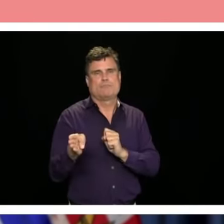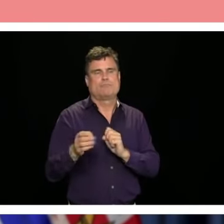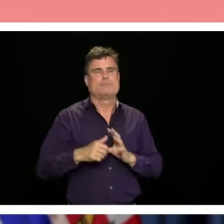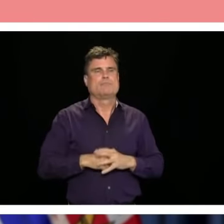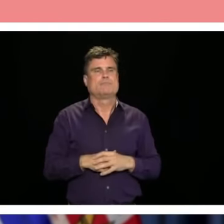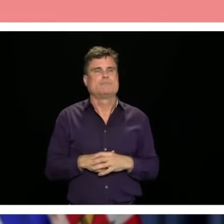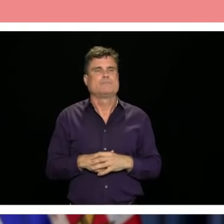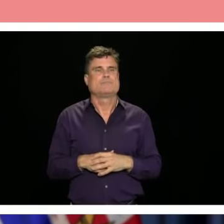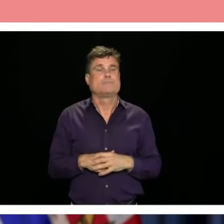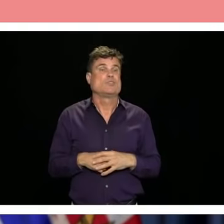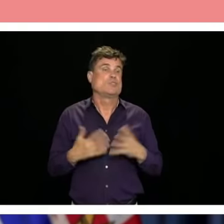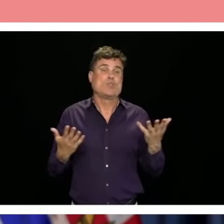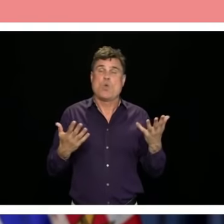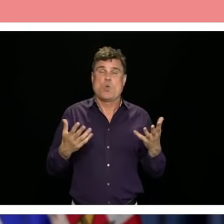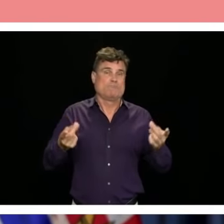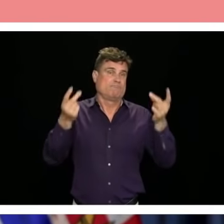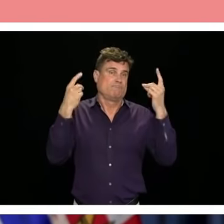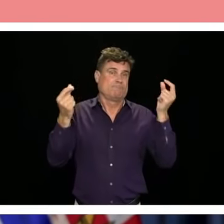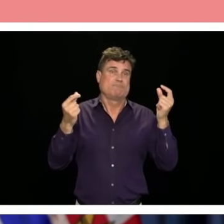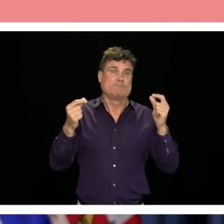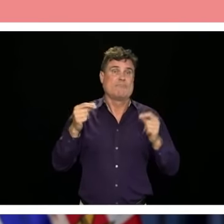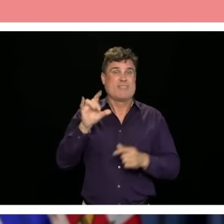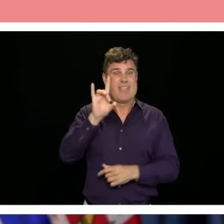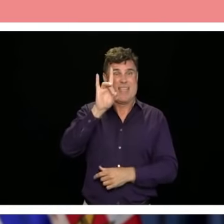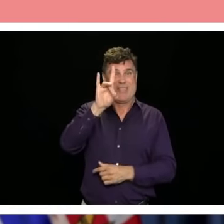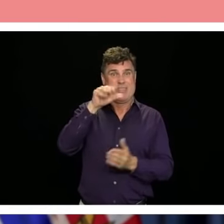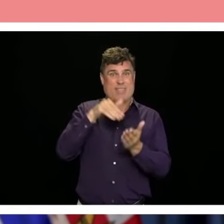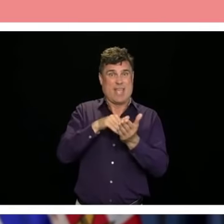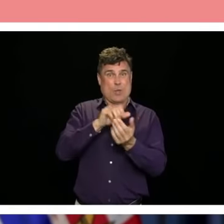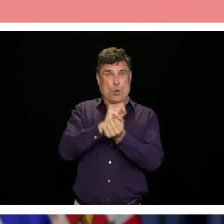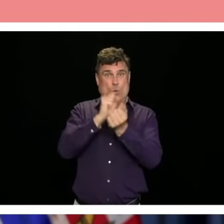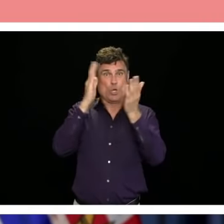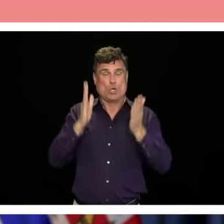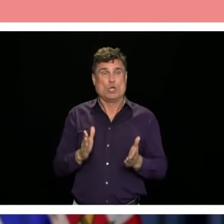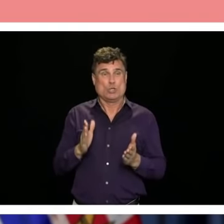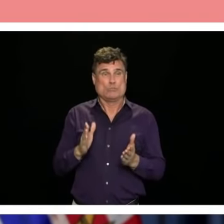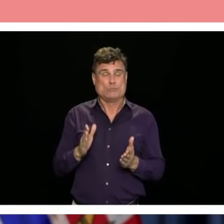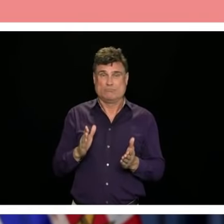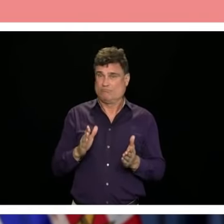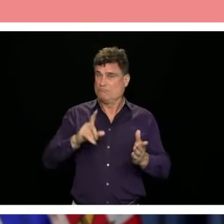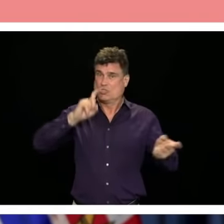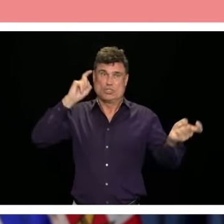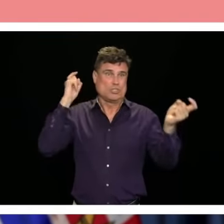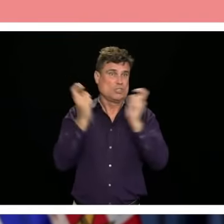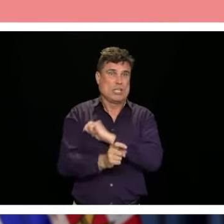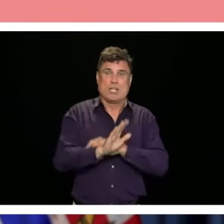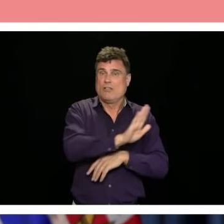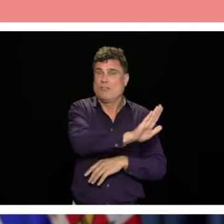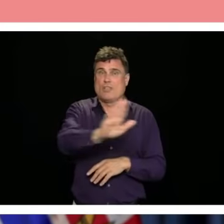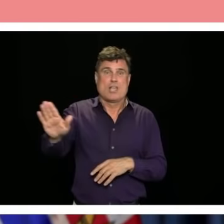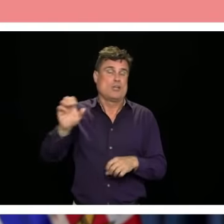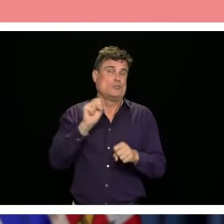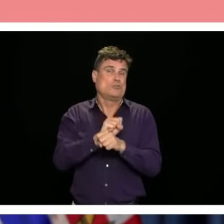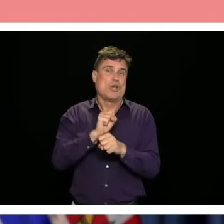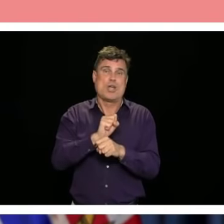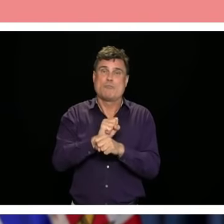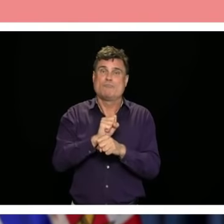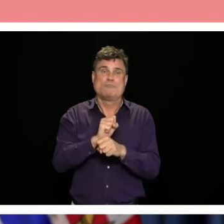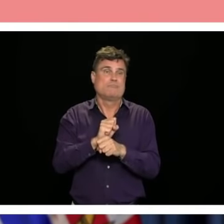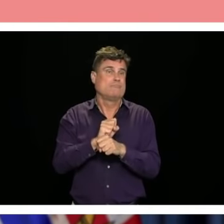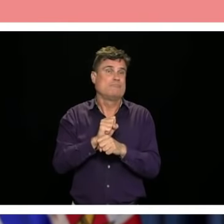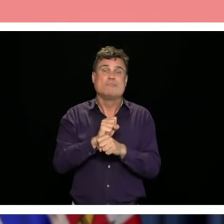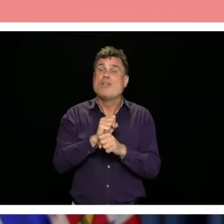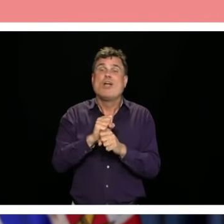who identified this. And why we've been successful is we proceeded. It wasn't just public health orders, but it was action,